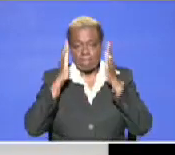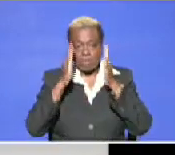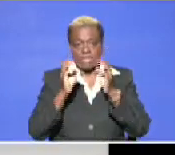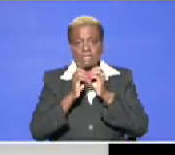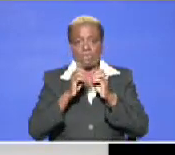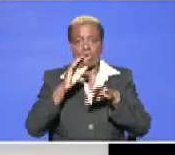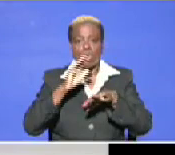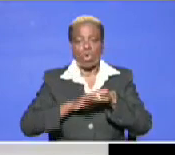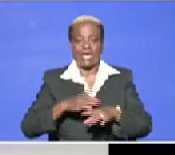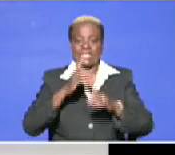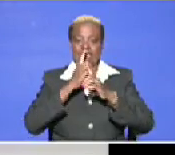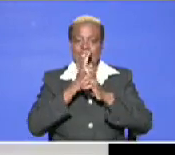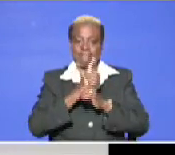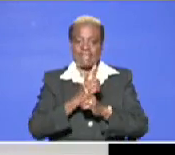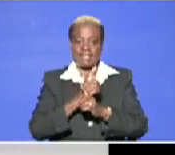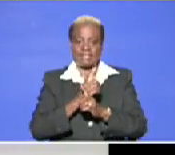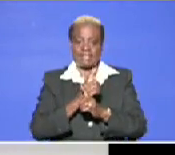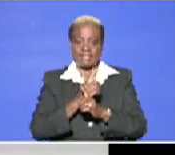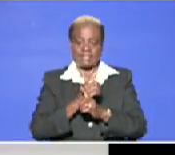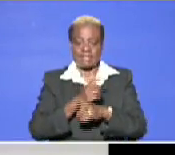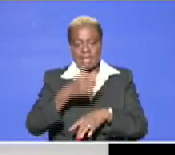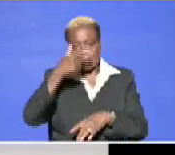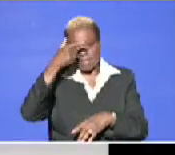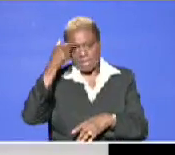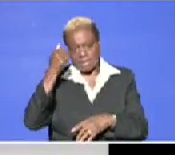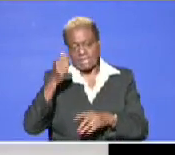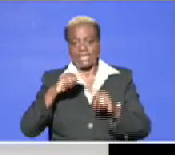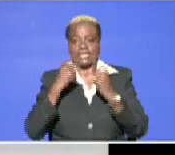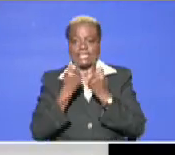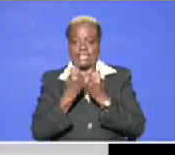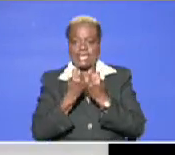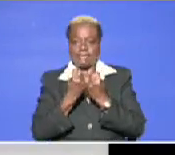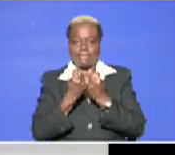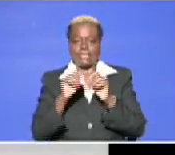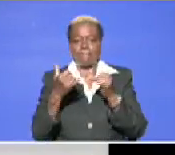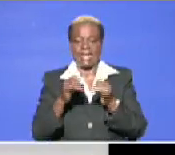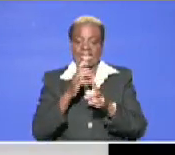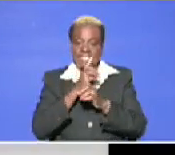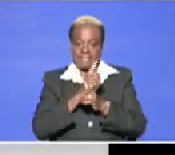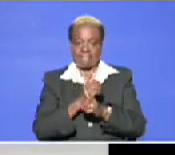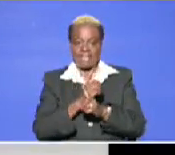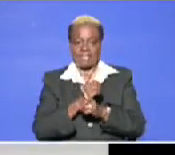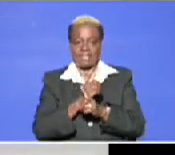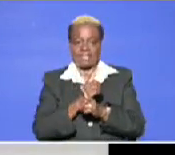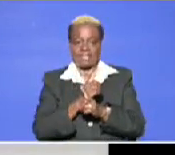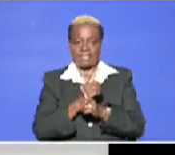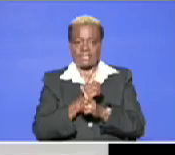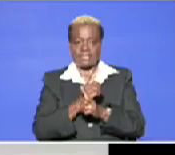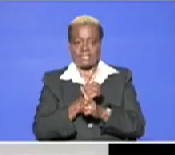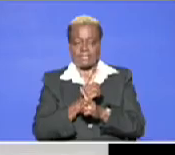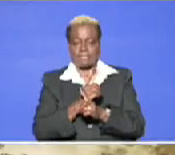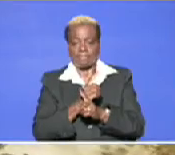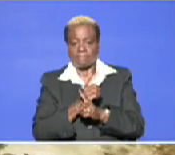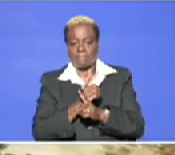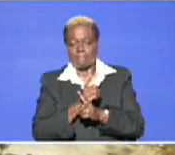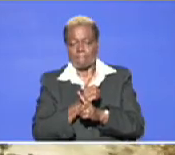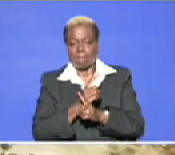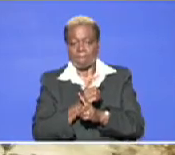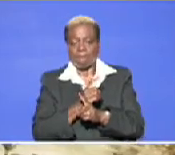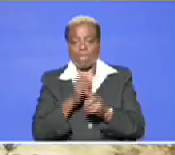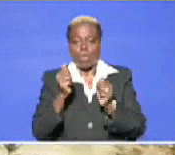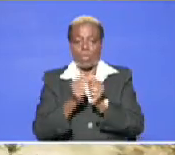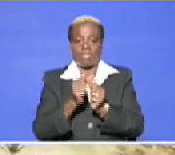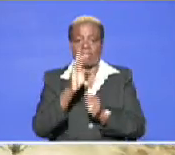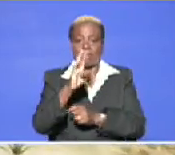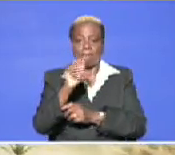defense, because if we continue to play defense, then eventually we'll get into the rhythm of the offense. With the Bahamas